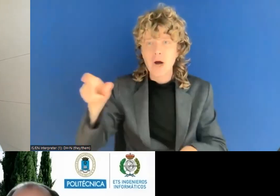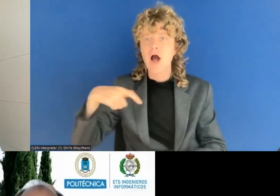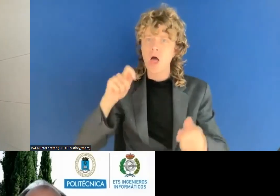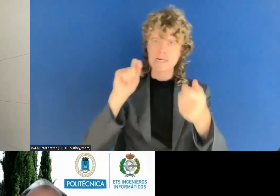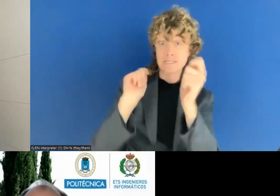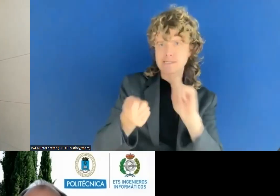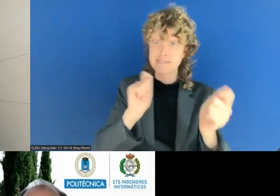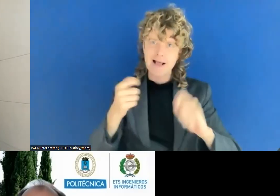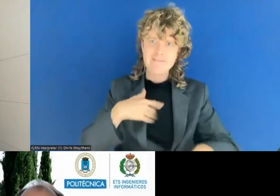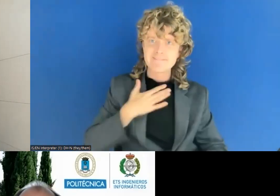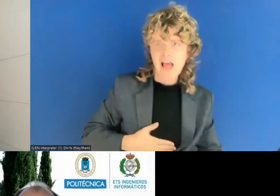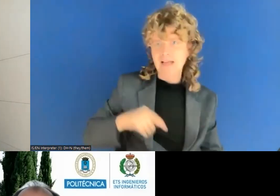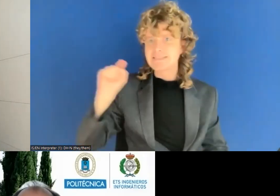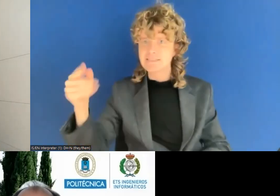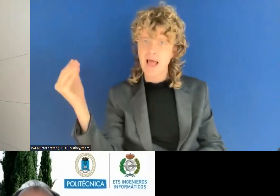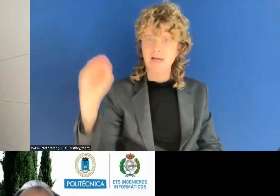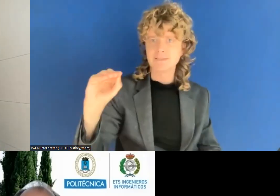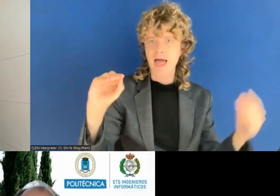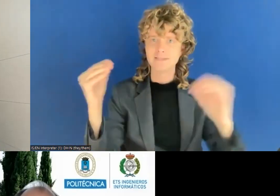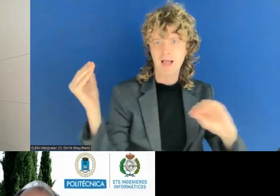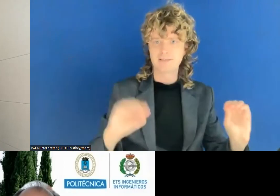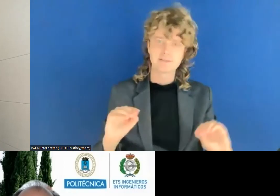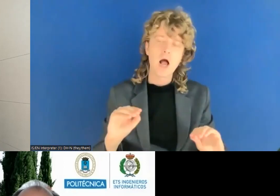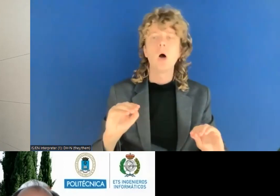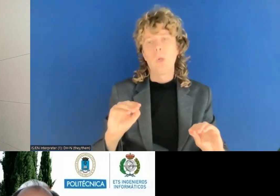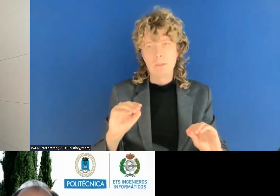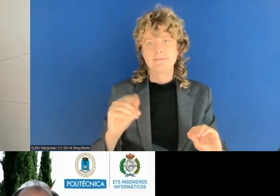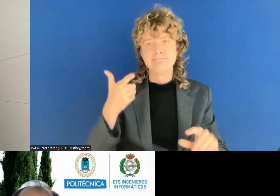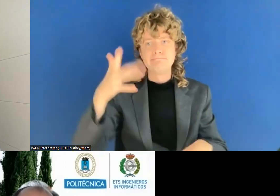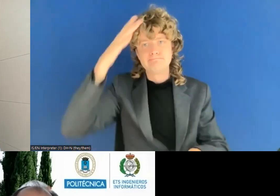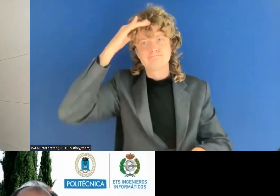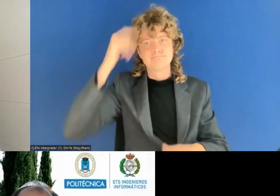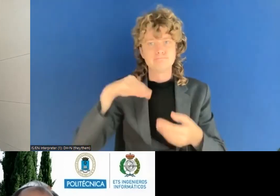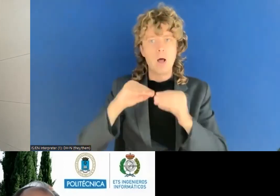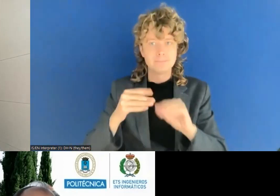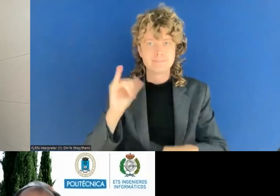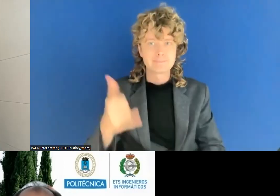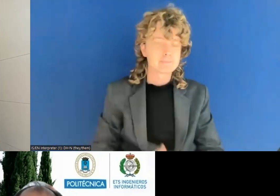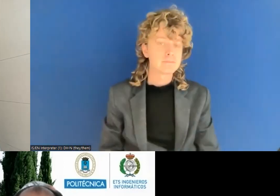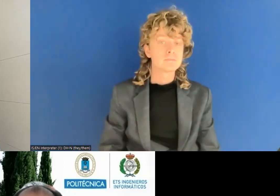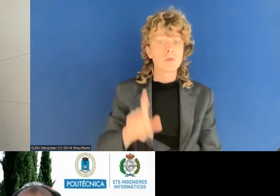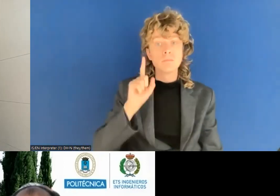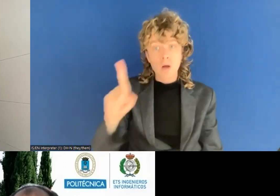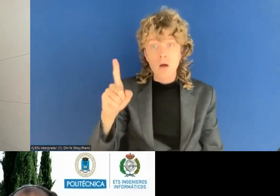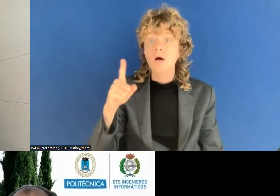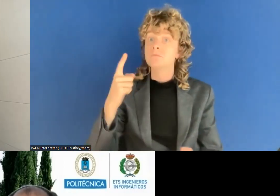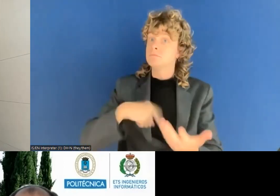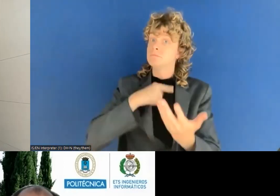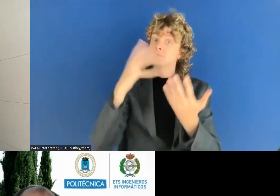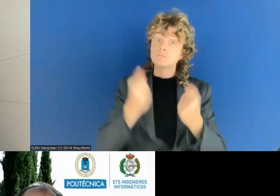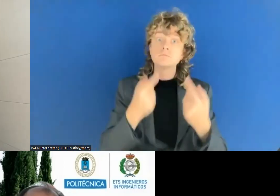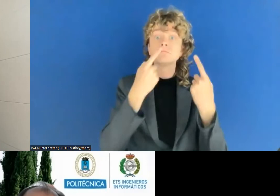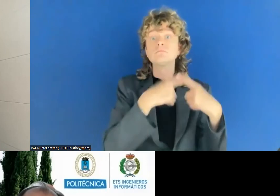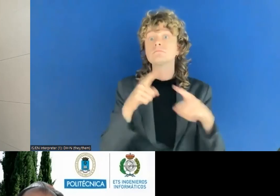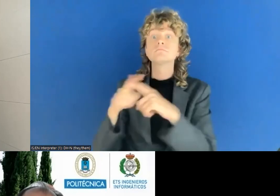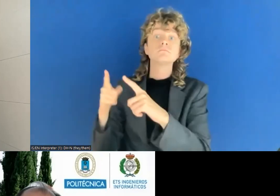It's not happening, but in fact, but it is somehow happening if you develop for mobile operating systems, the two